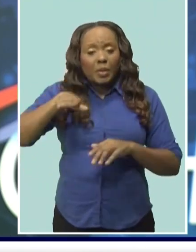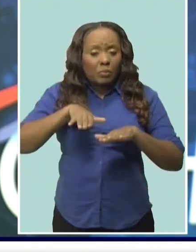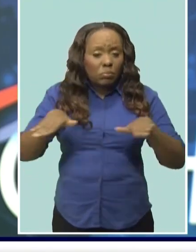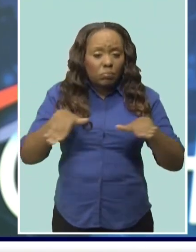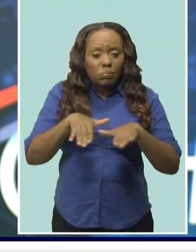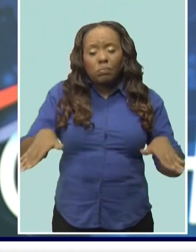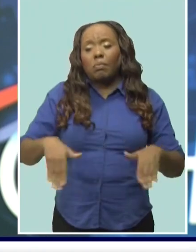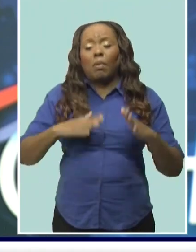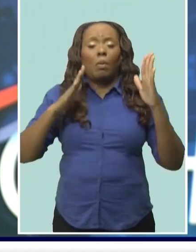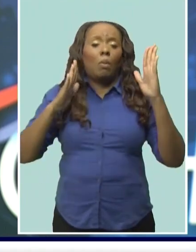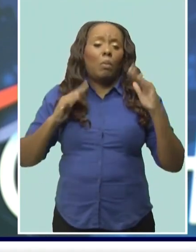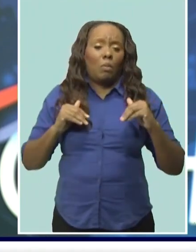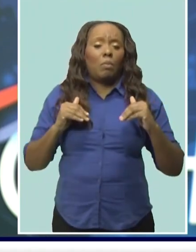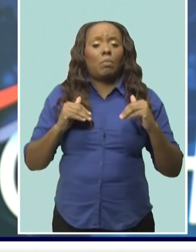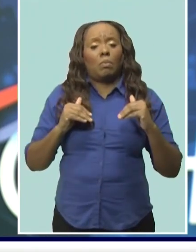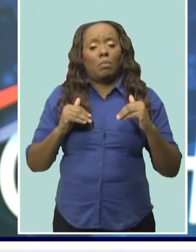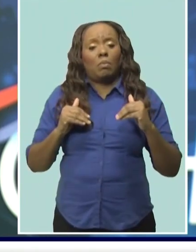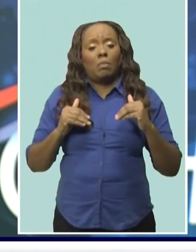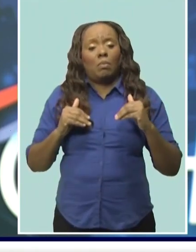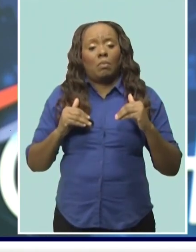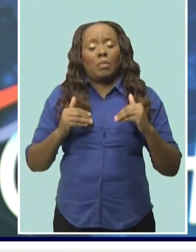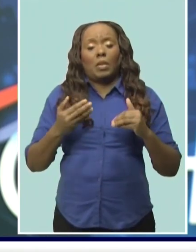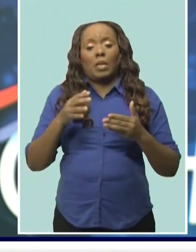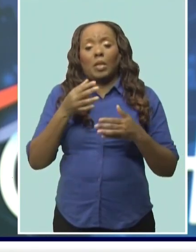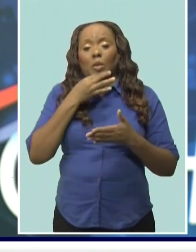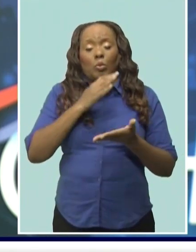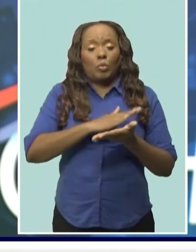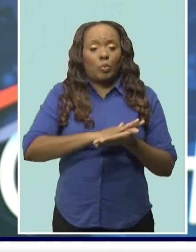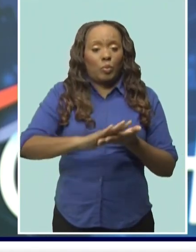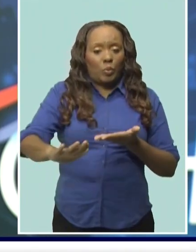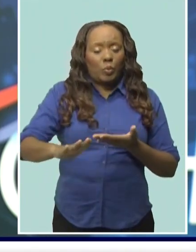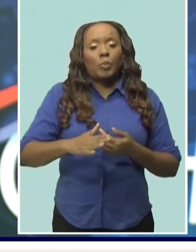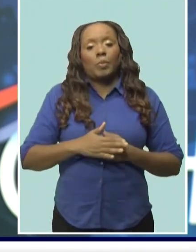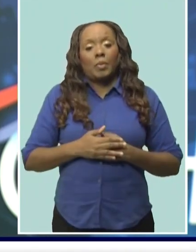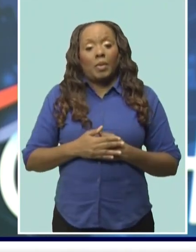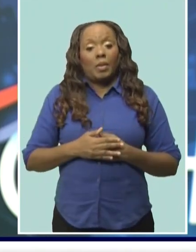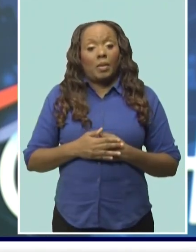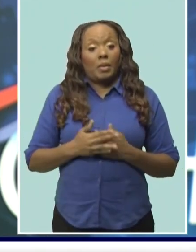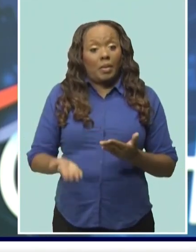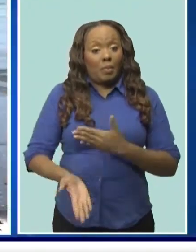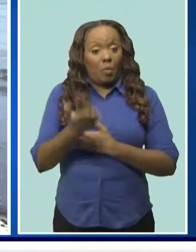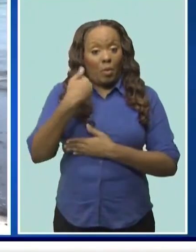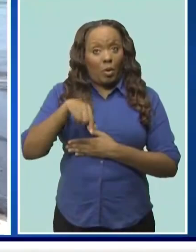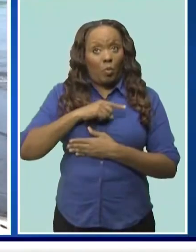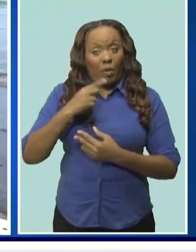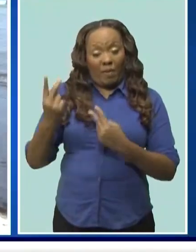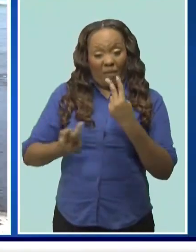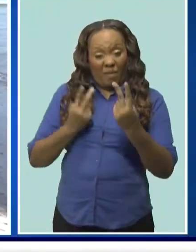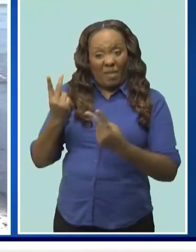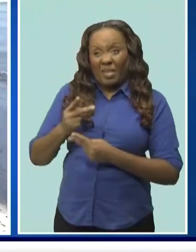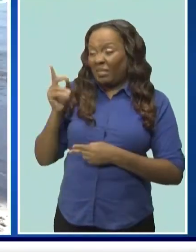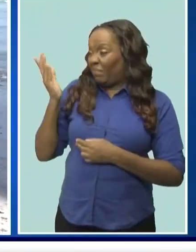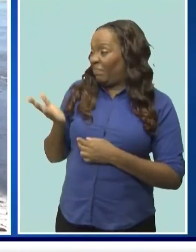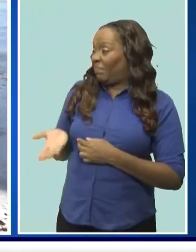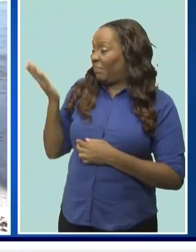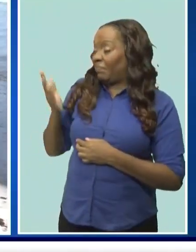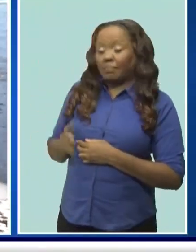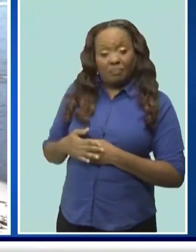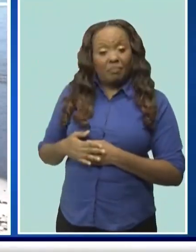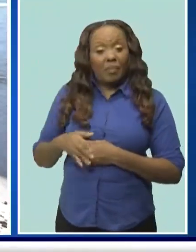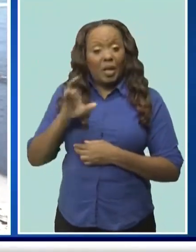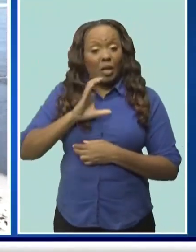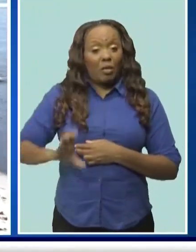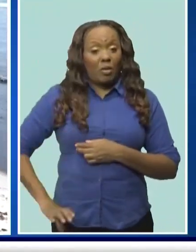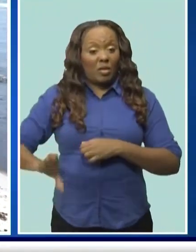today, Rachel Agard visited Dover Beach in Christchurch and filed this report. The heavy blanket of sargassum